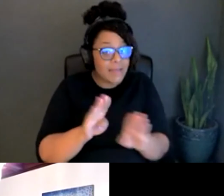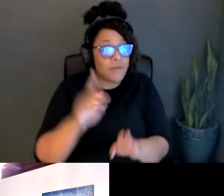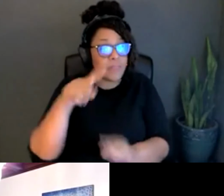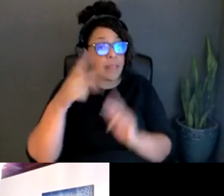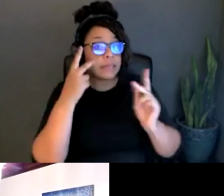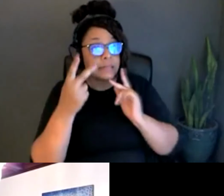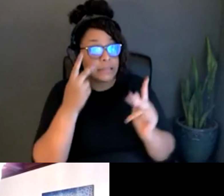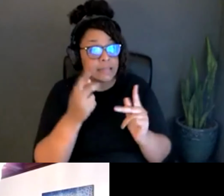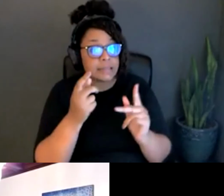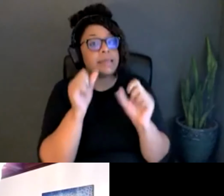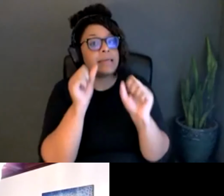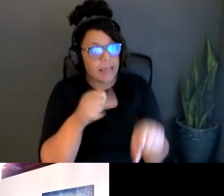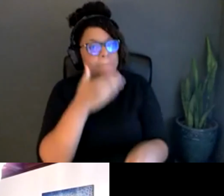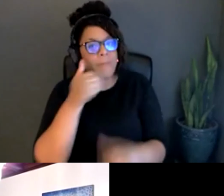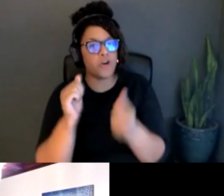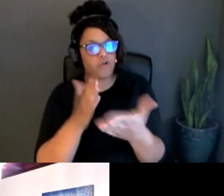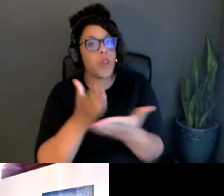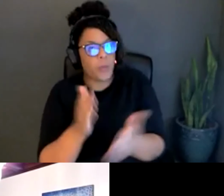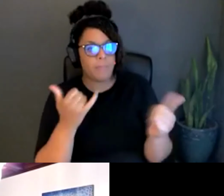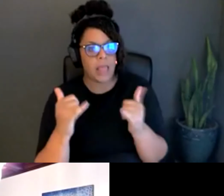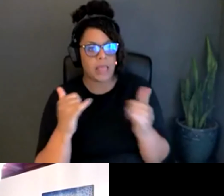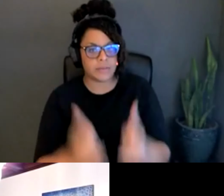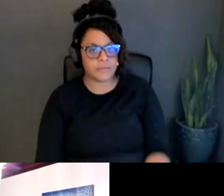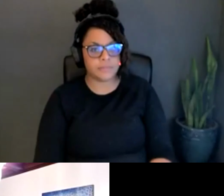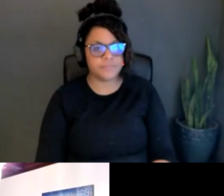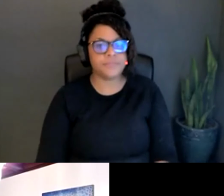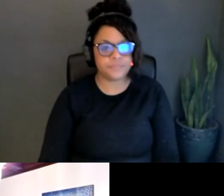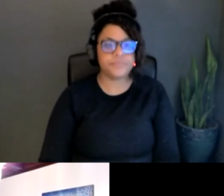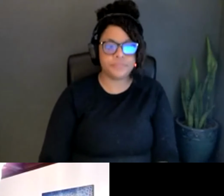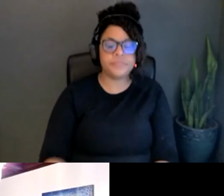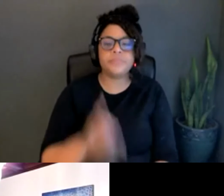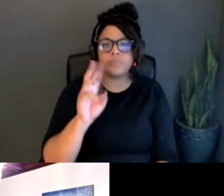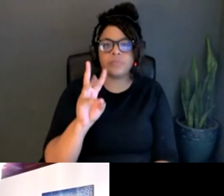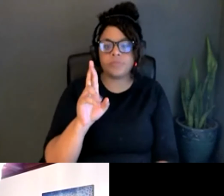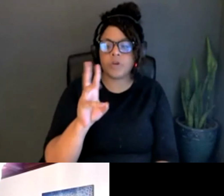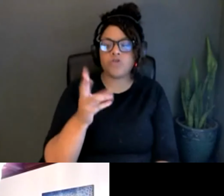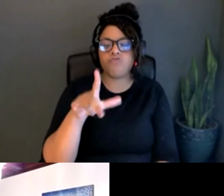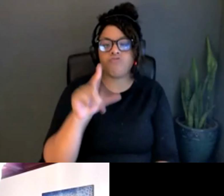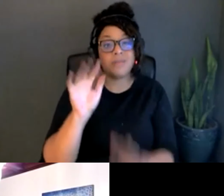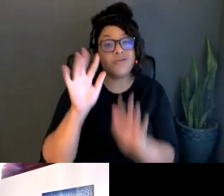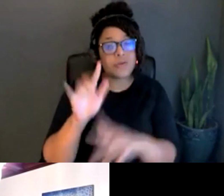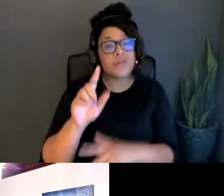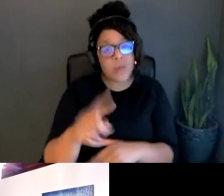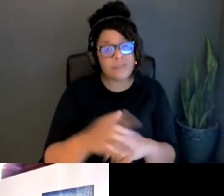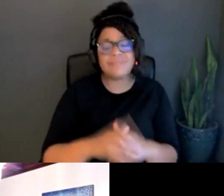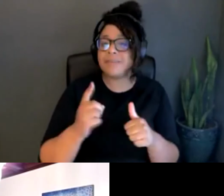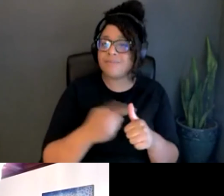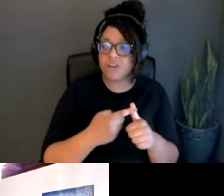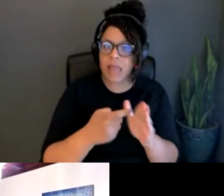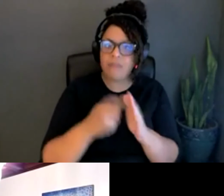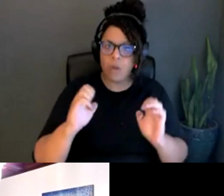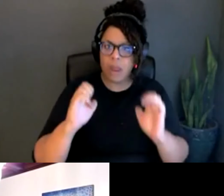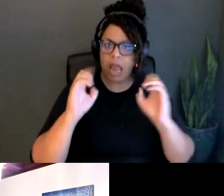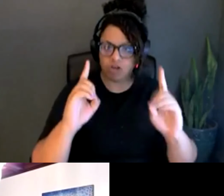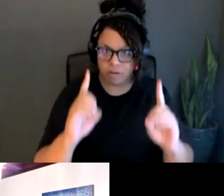seeing can be better addressed through play? I think that's a great question. First of all, we have to educate in teacher